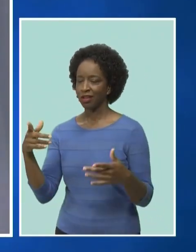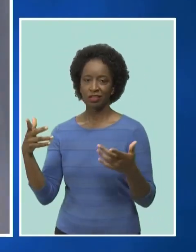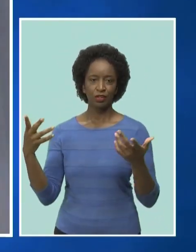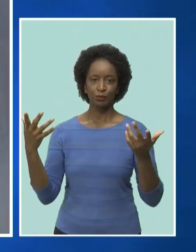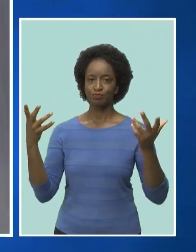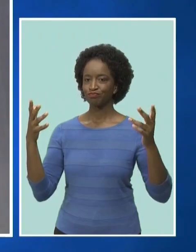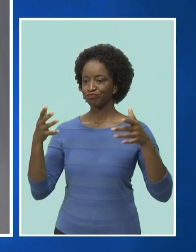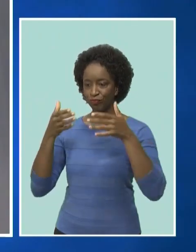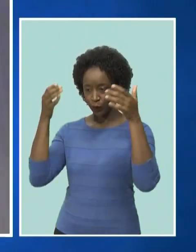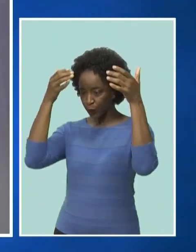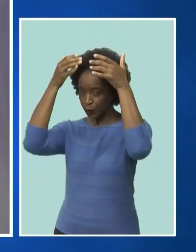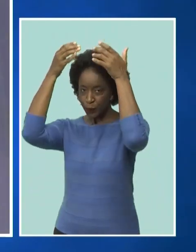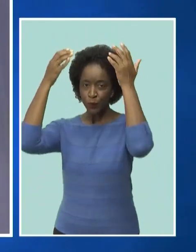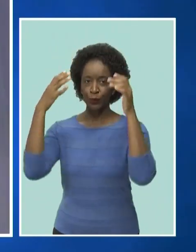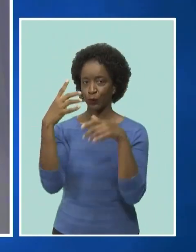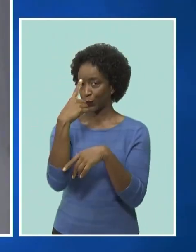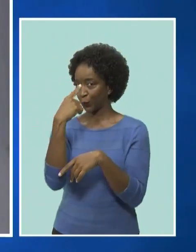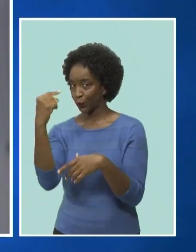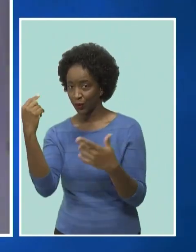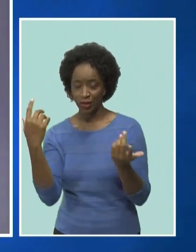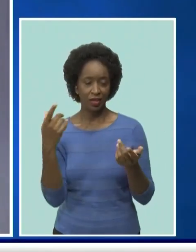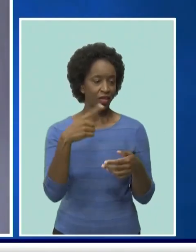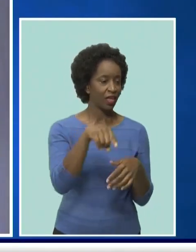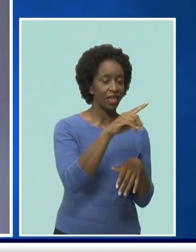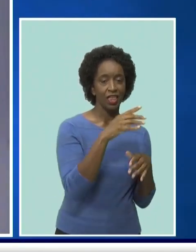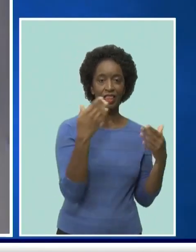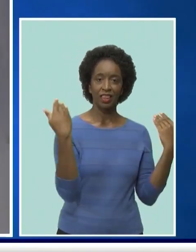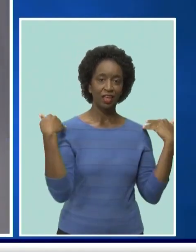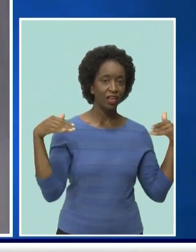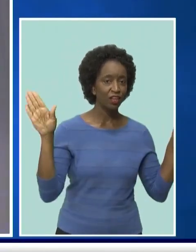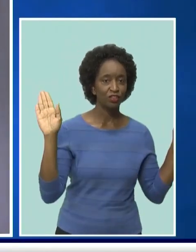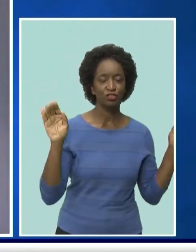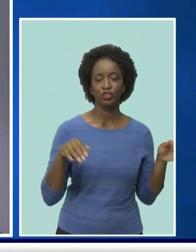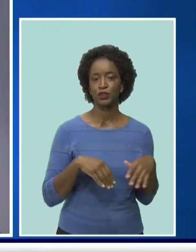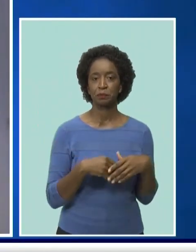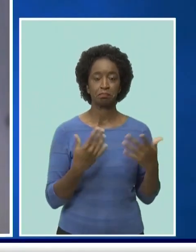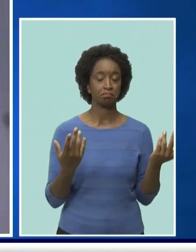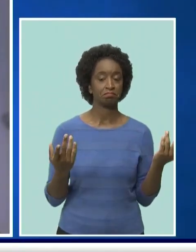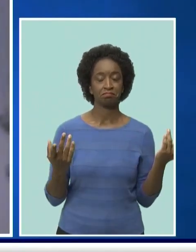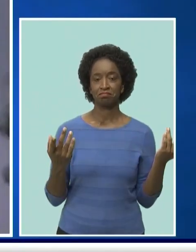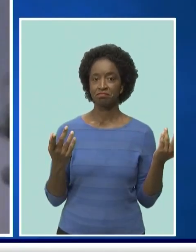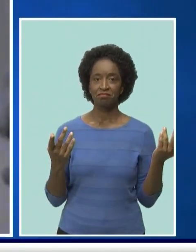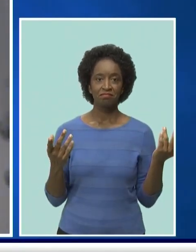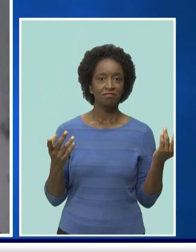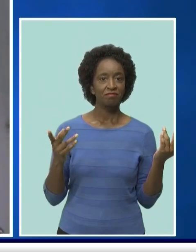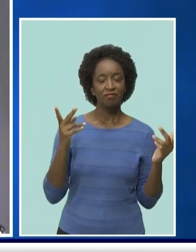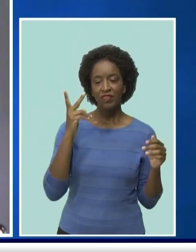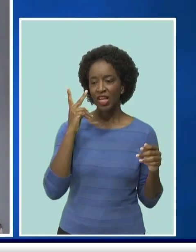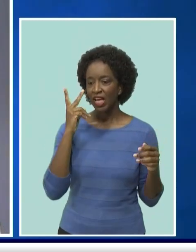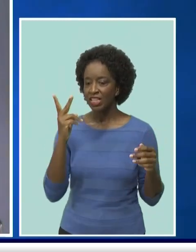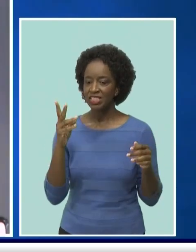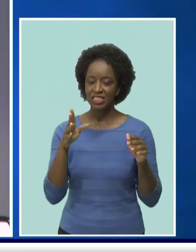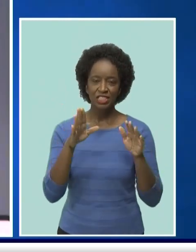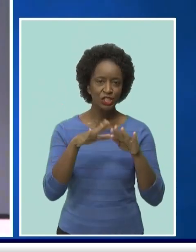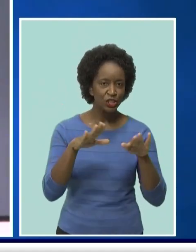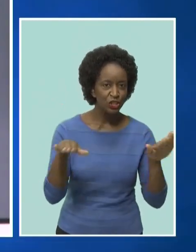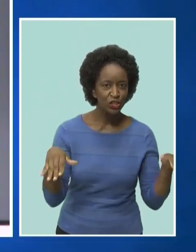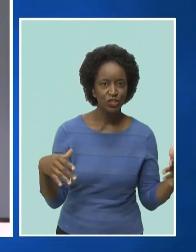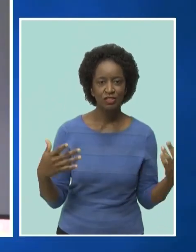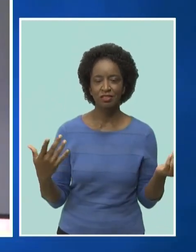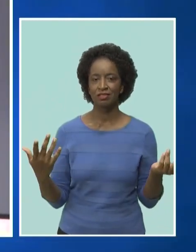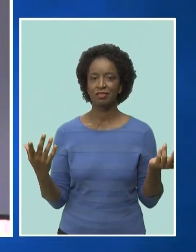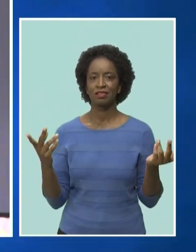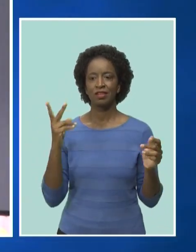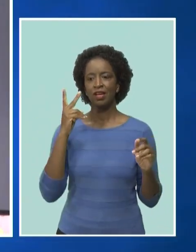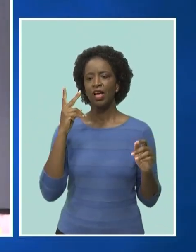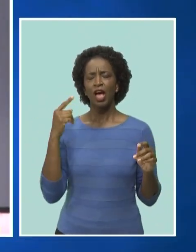is basically a bringing together to everybody. Yes, and I see the pirates, and I see the little ones, and I hear about the Smile on